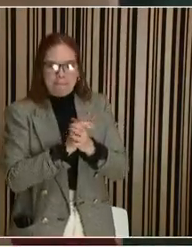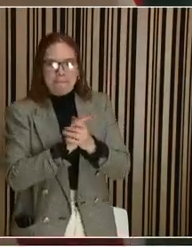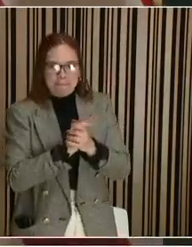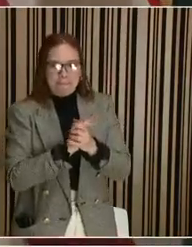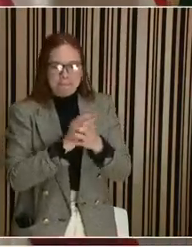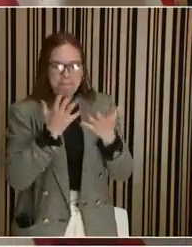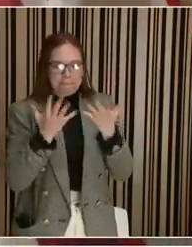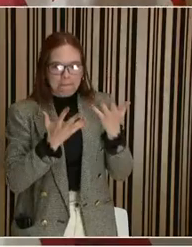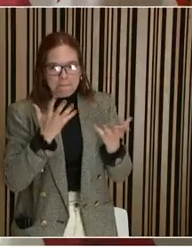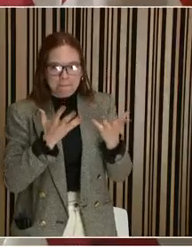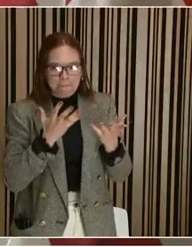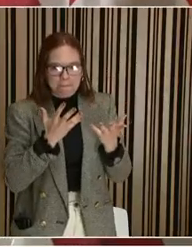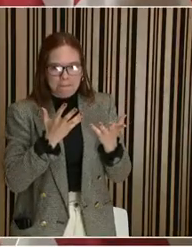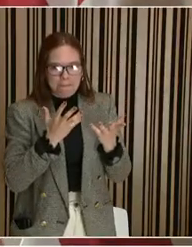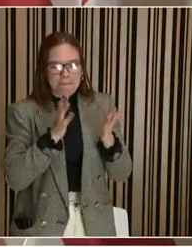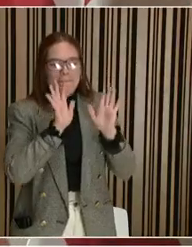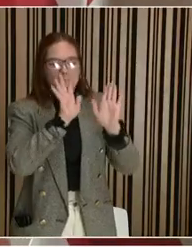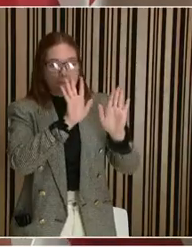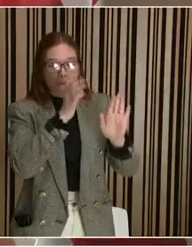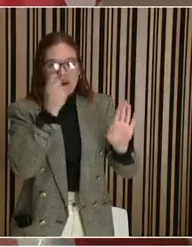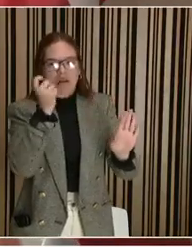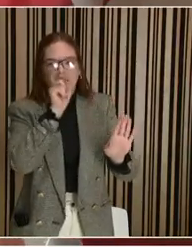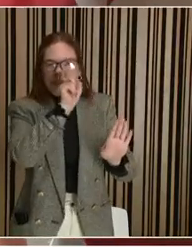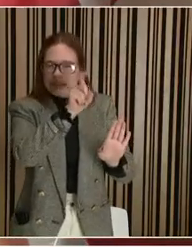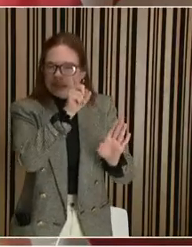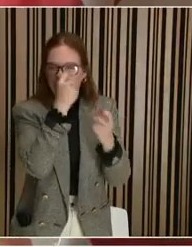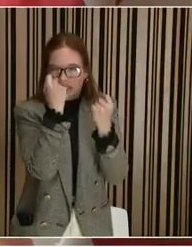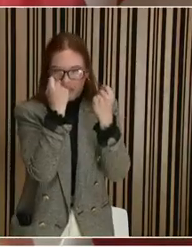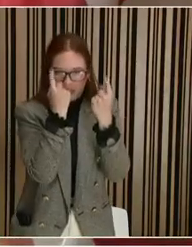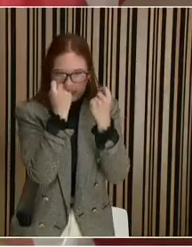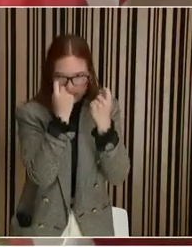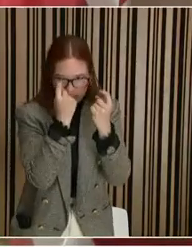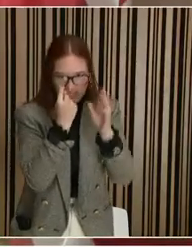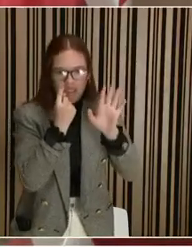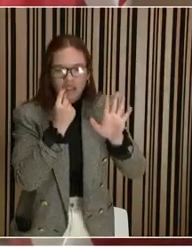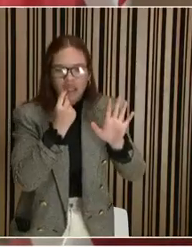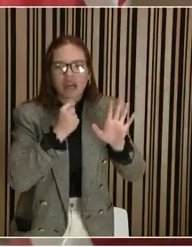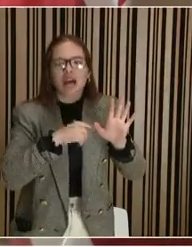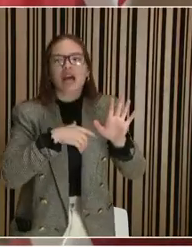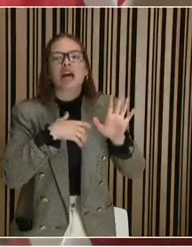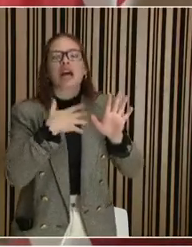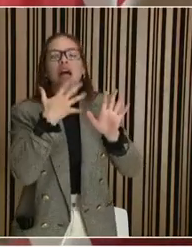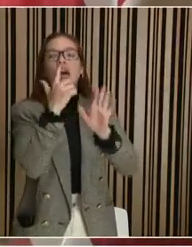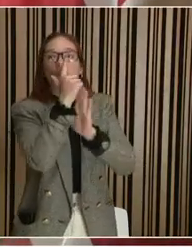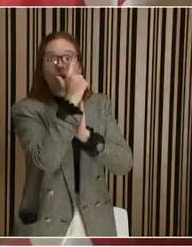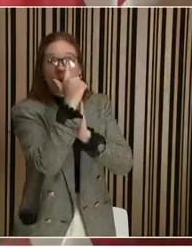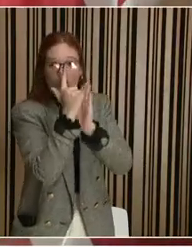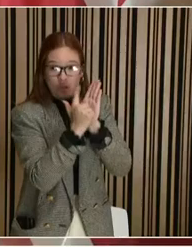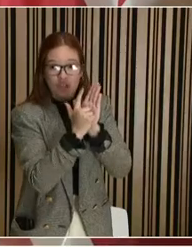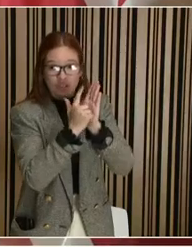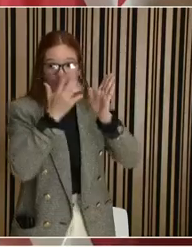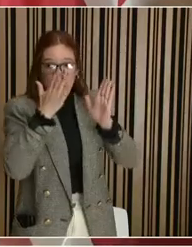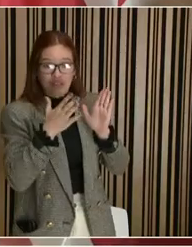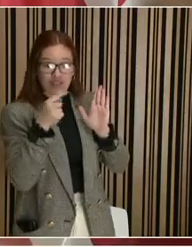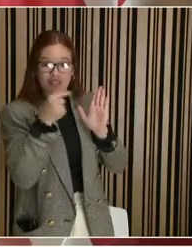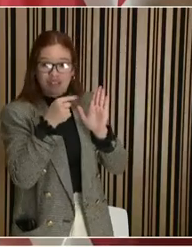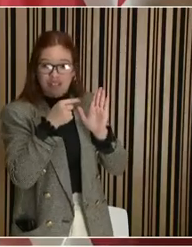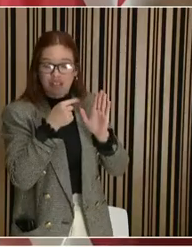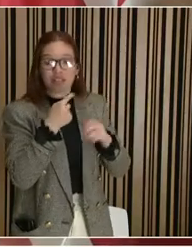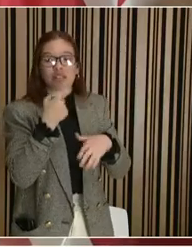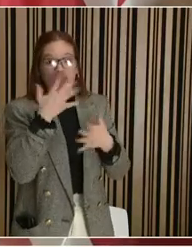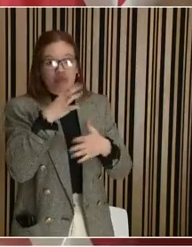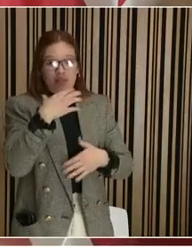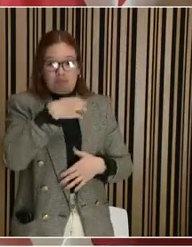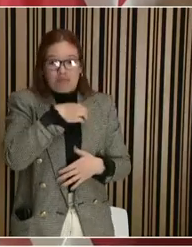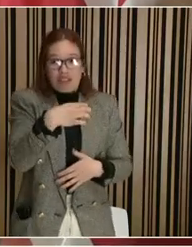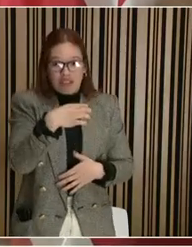you have to understand, despite the attorney for the complainant disclosing some information, we